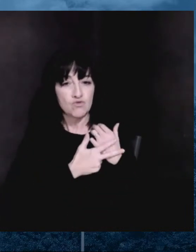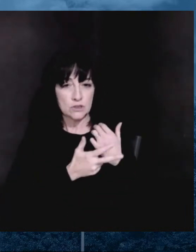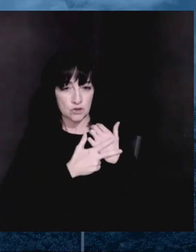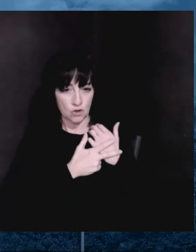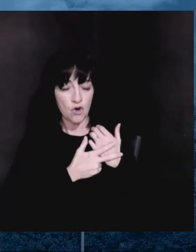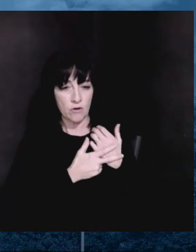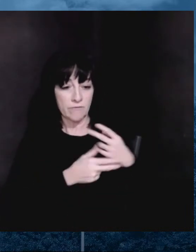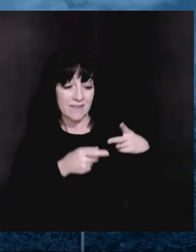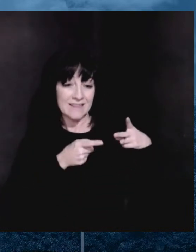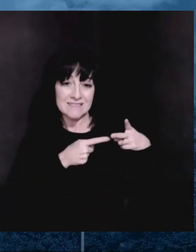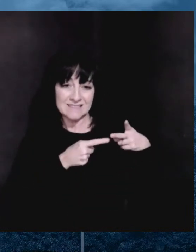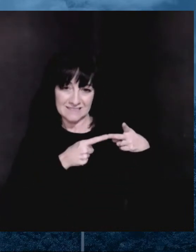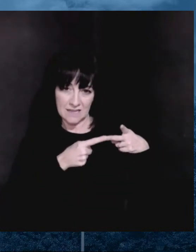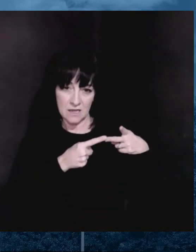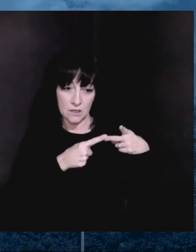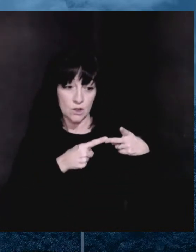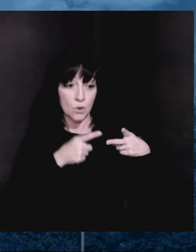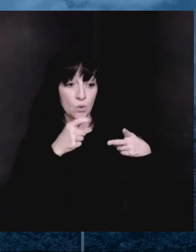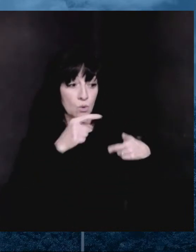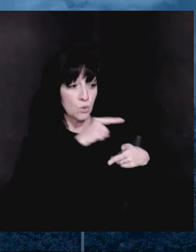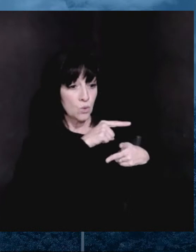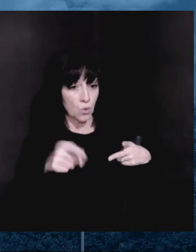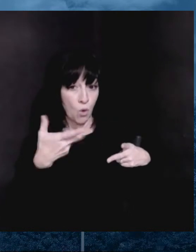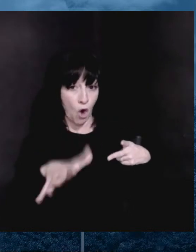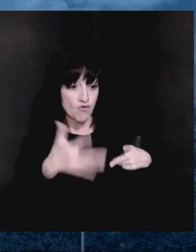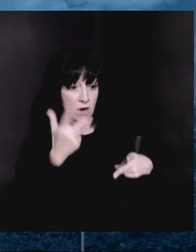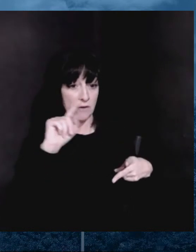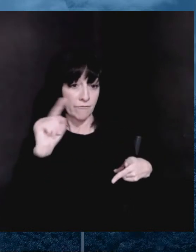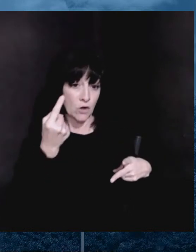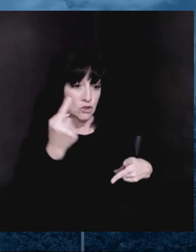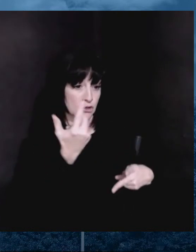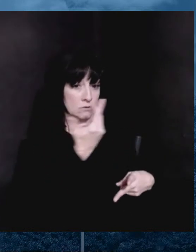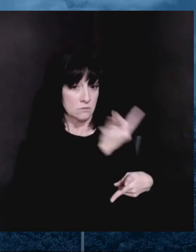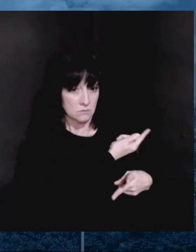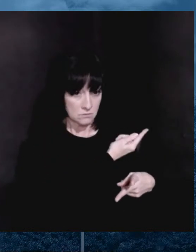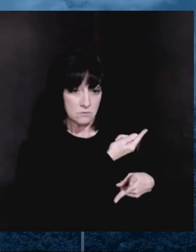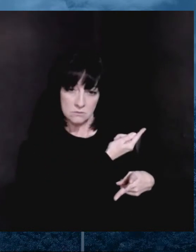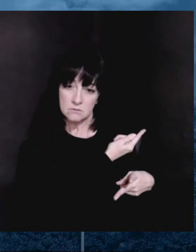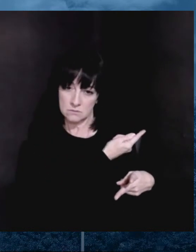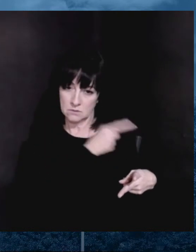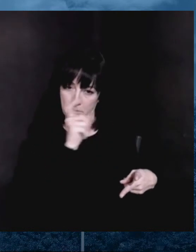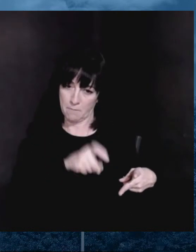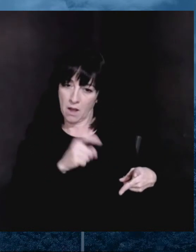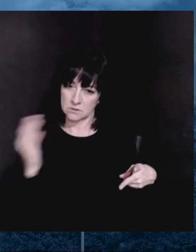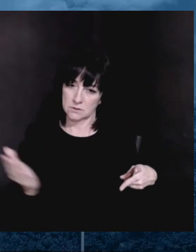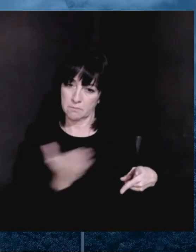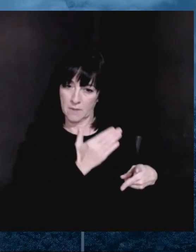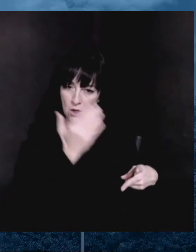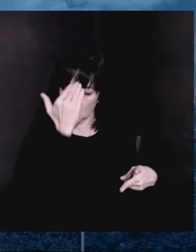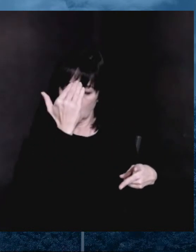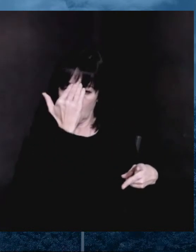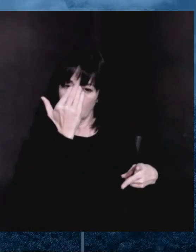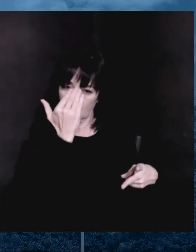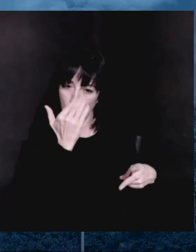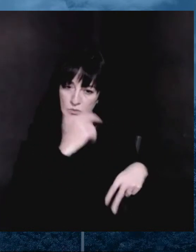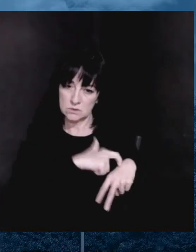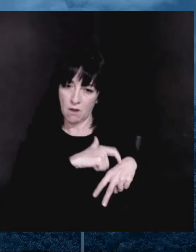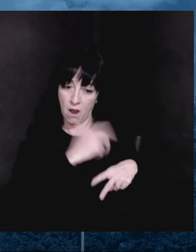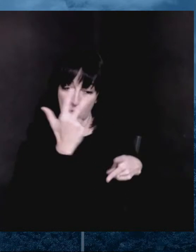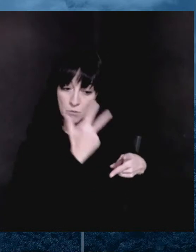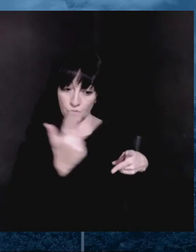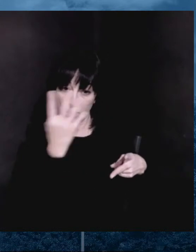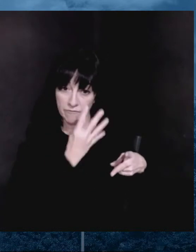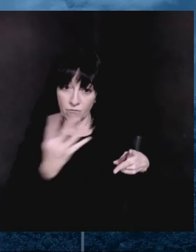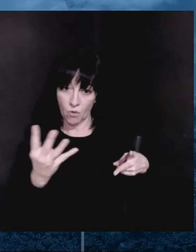second vaccines for those who received the first, because that's a critical part of this effort.